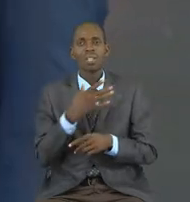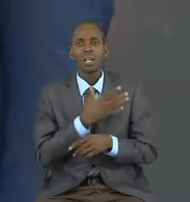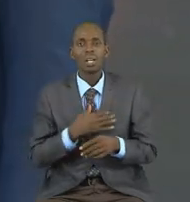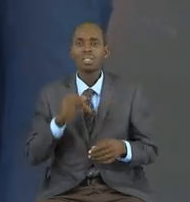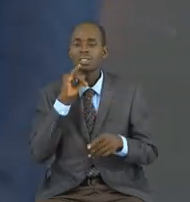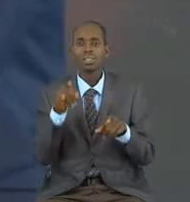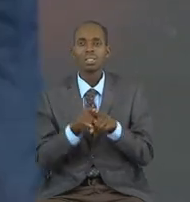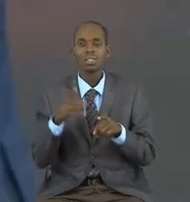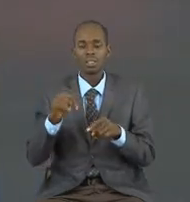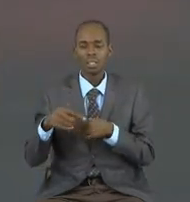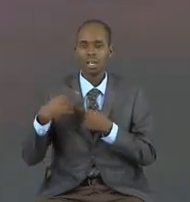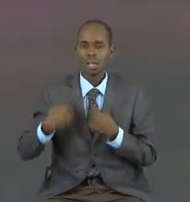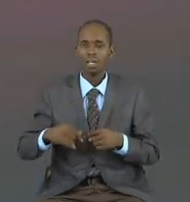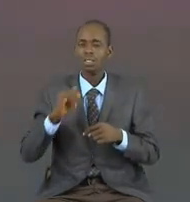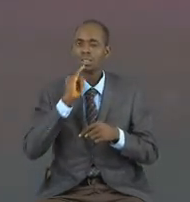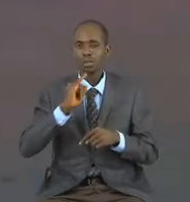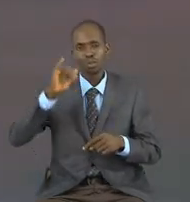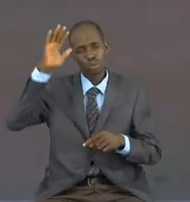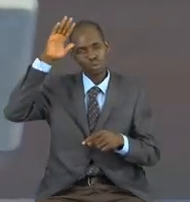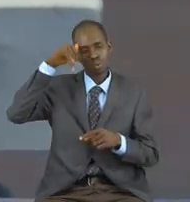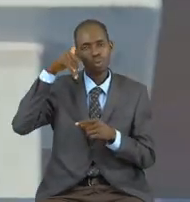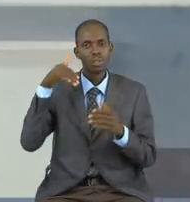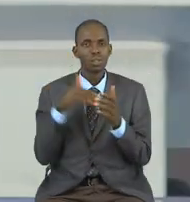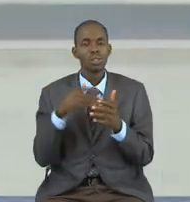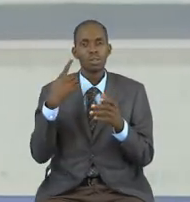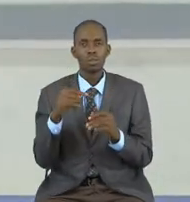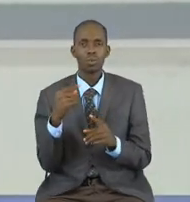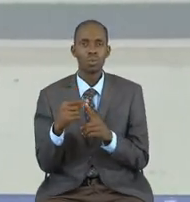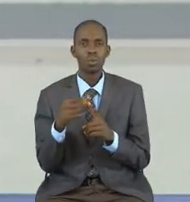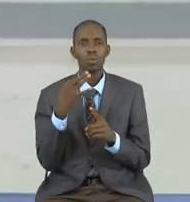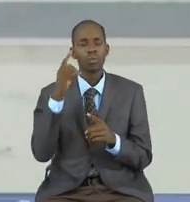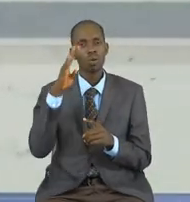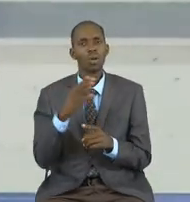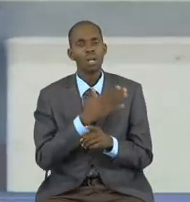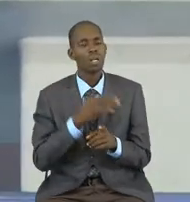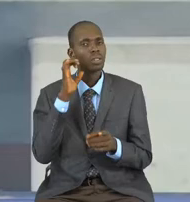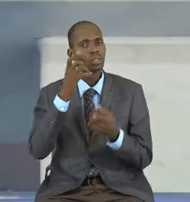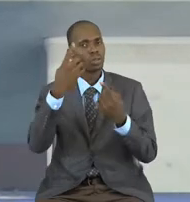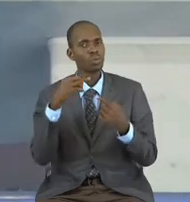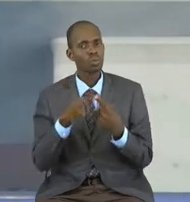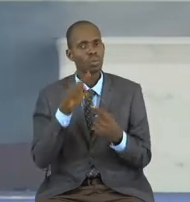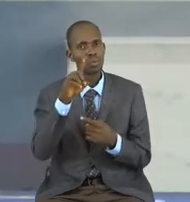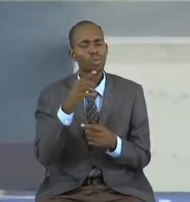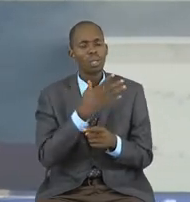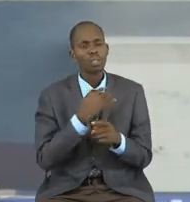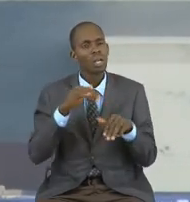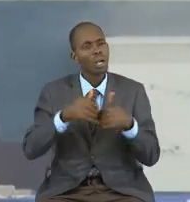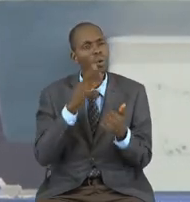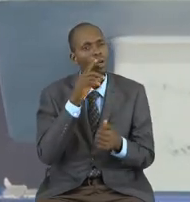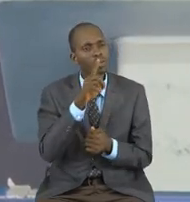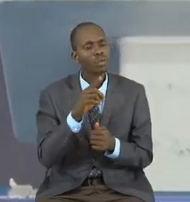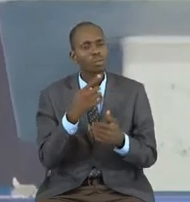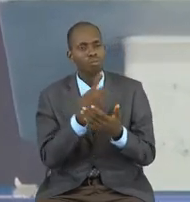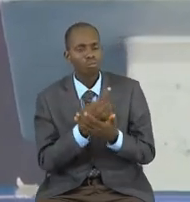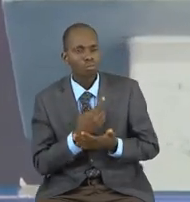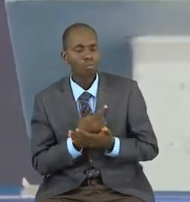the gospel. Then you come across him. Hello, brother, how are you? And then then as you are talking, you switch off to